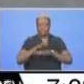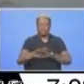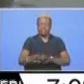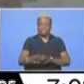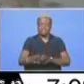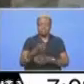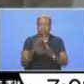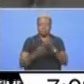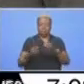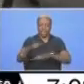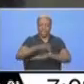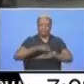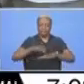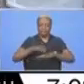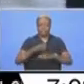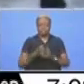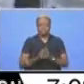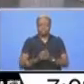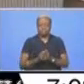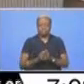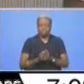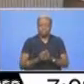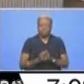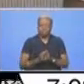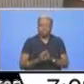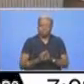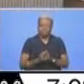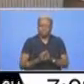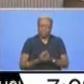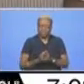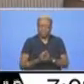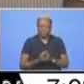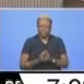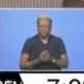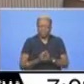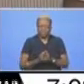islands. I deeply feel